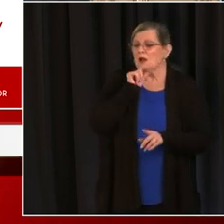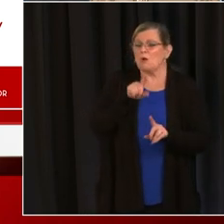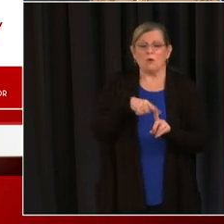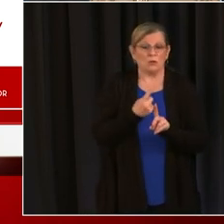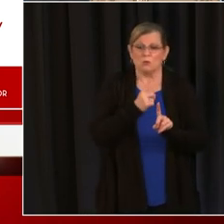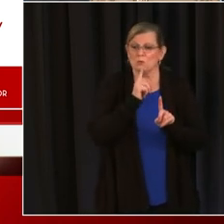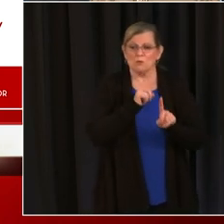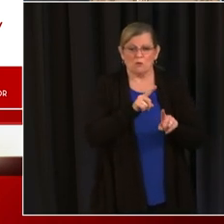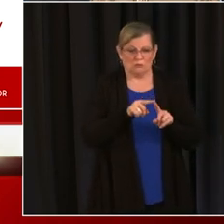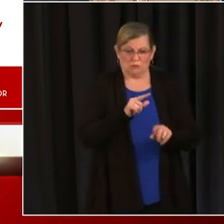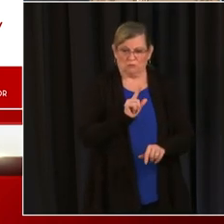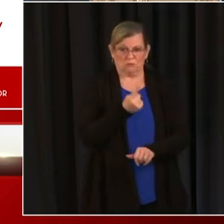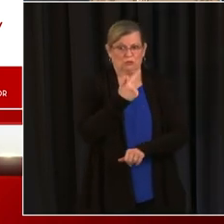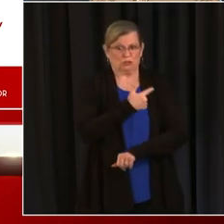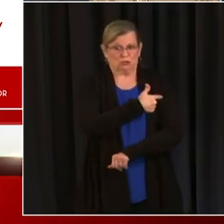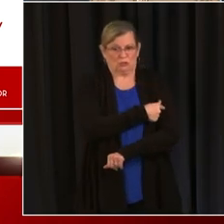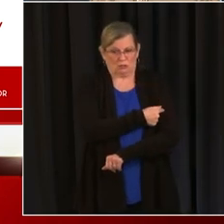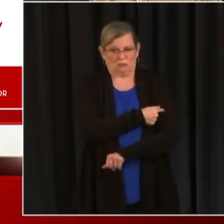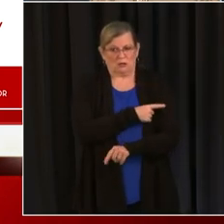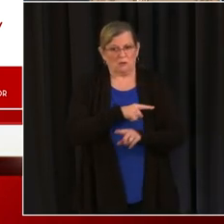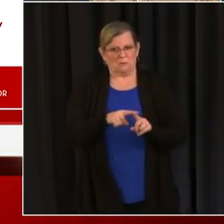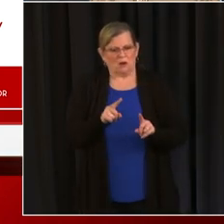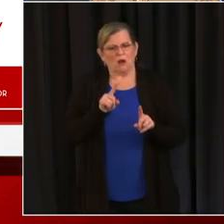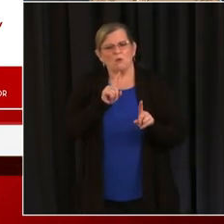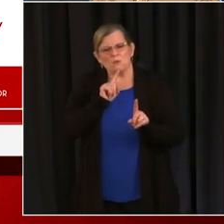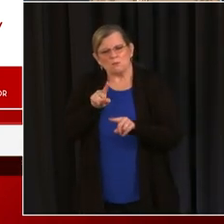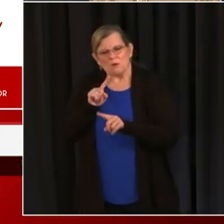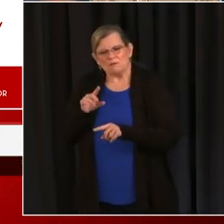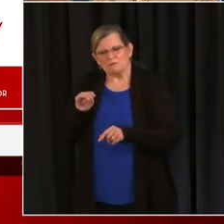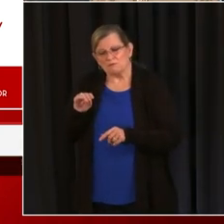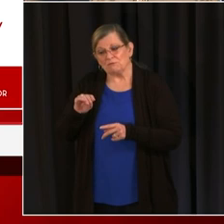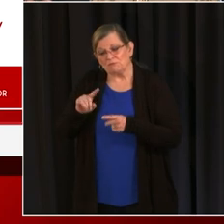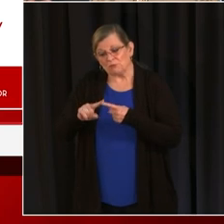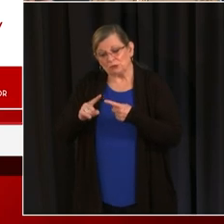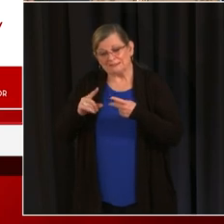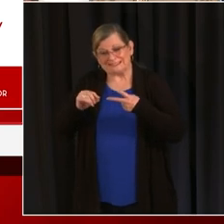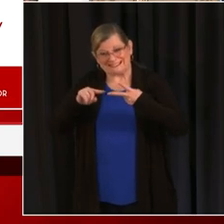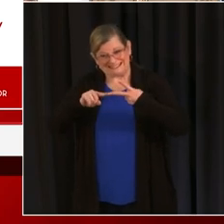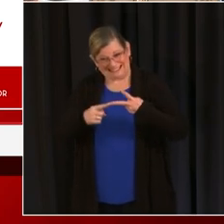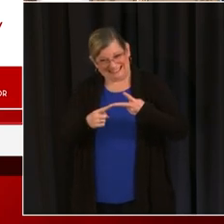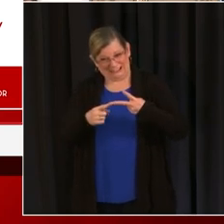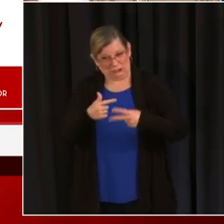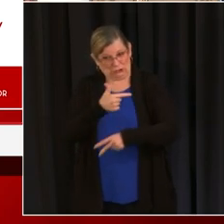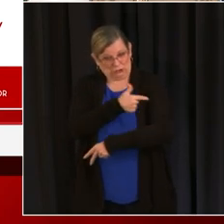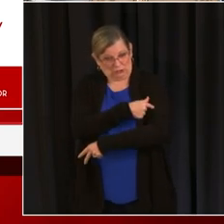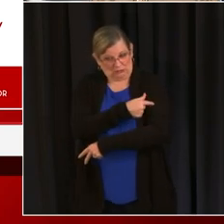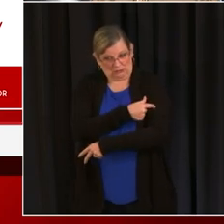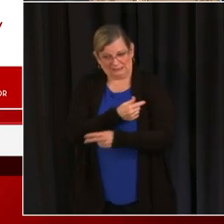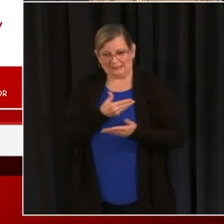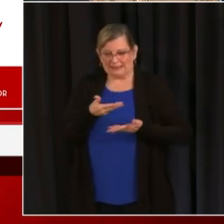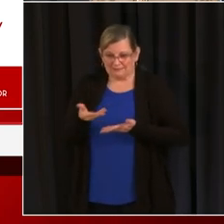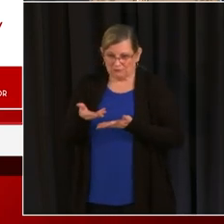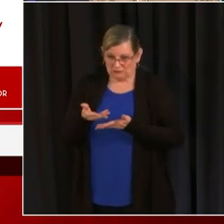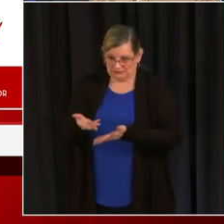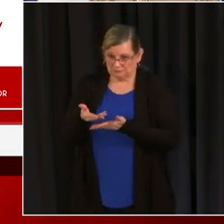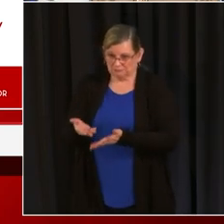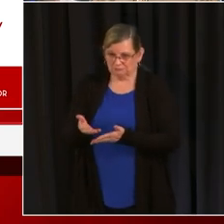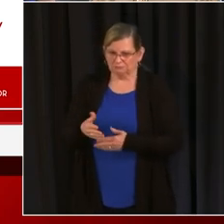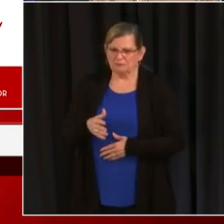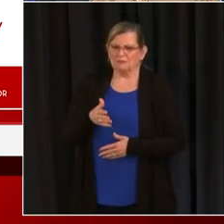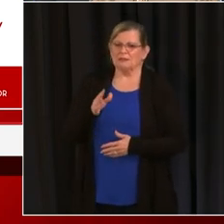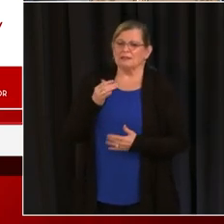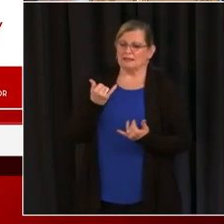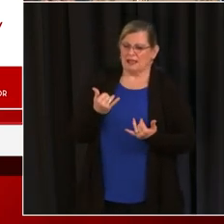report first doses delivered, but also report first and second doses delivered. Let